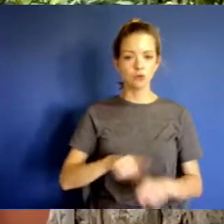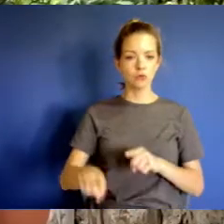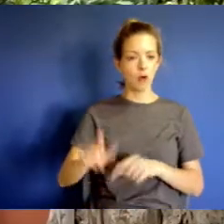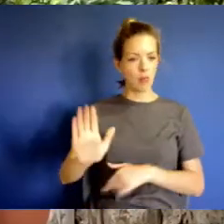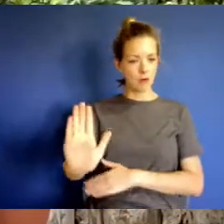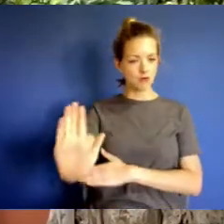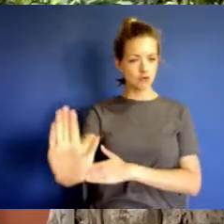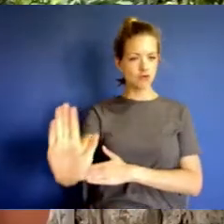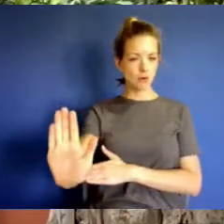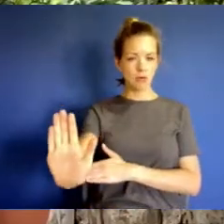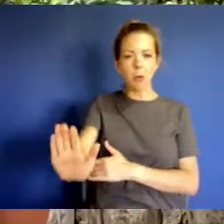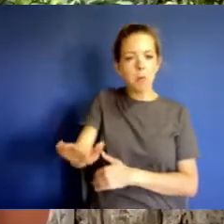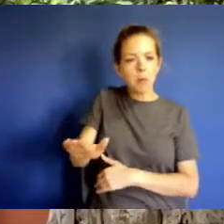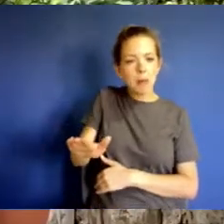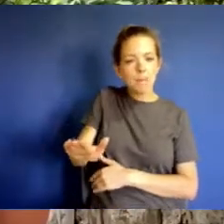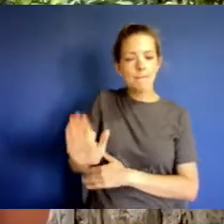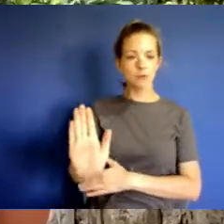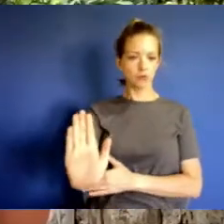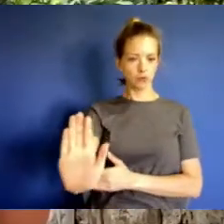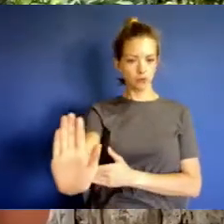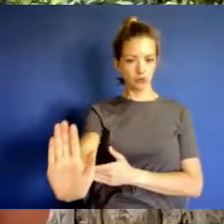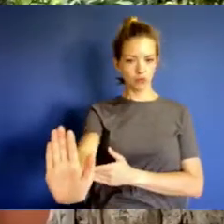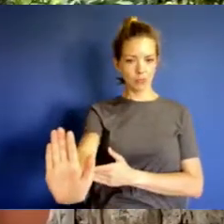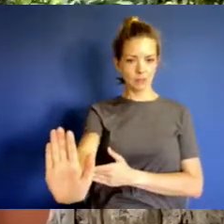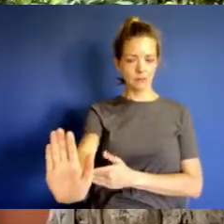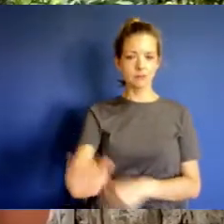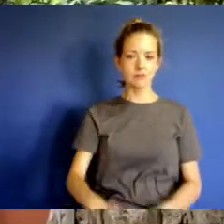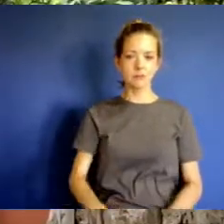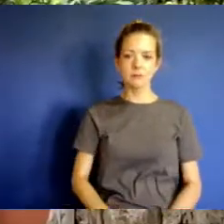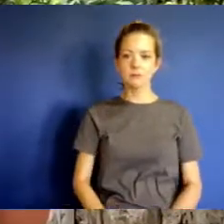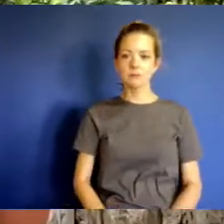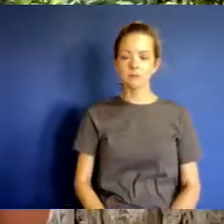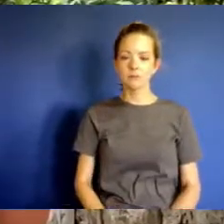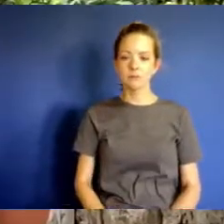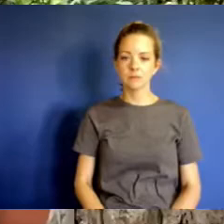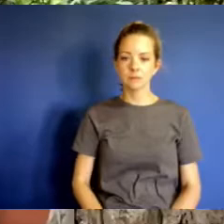So we're trying to keep this leg as straight as possible, pressing down to the ground.